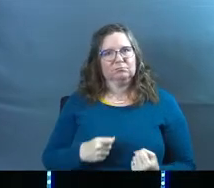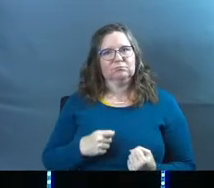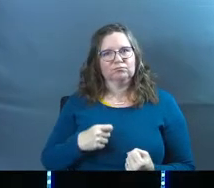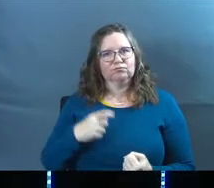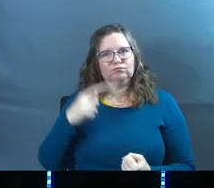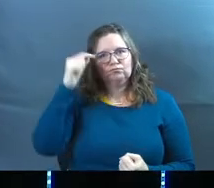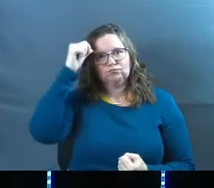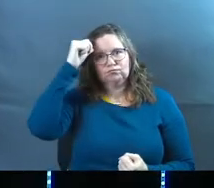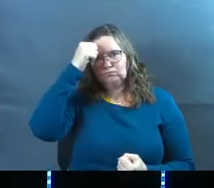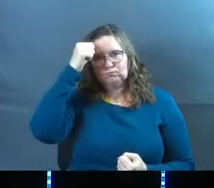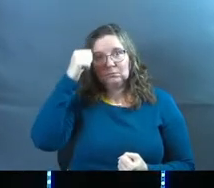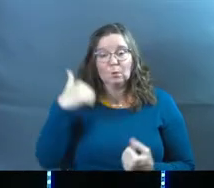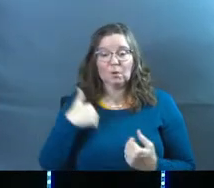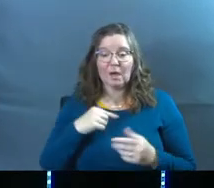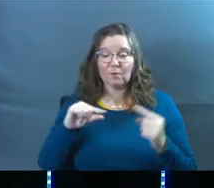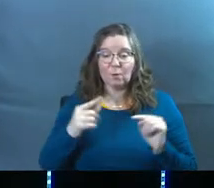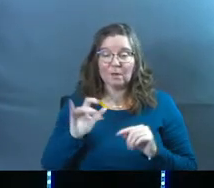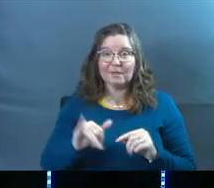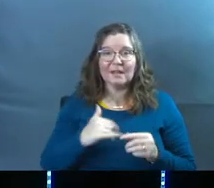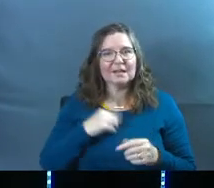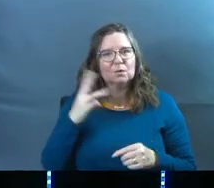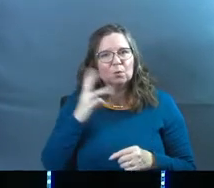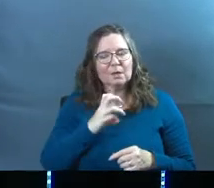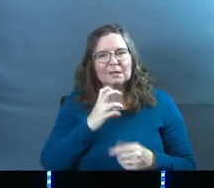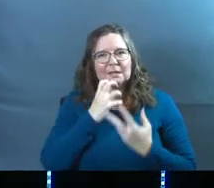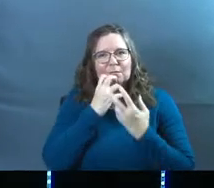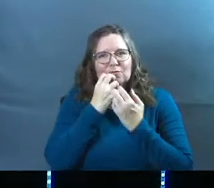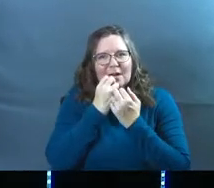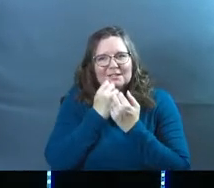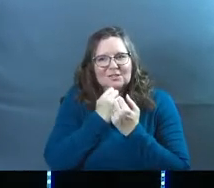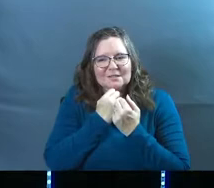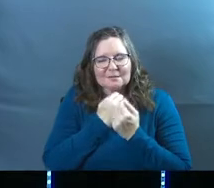And when you got a wound like that, it's weirdly precious.